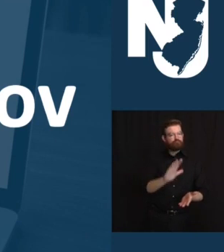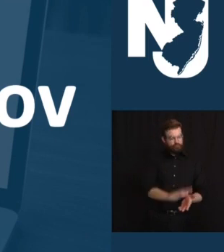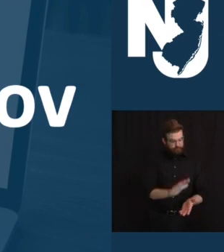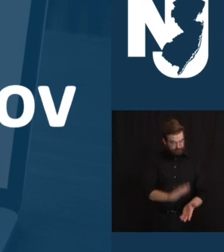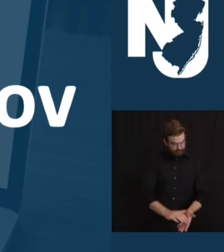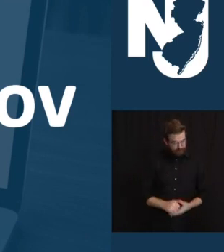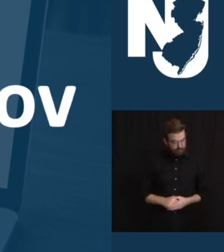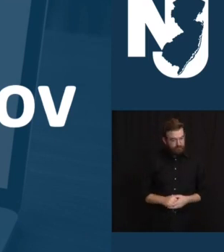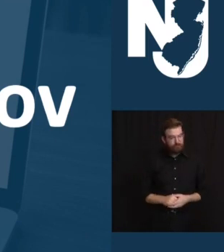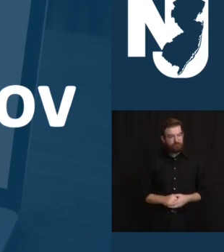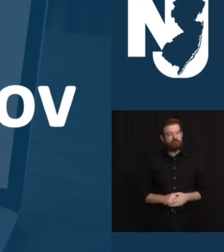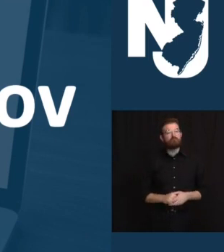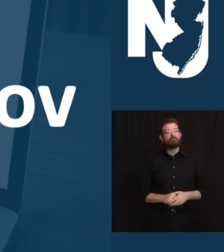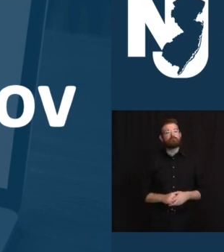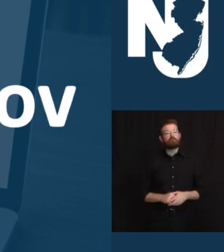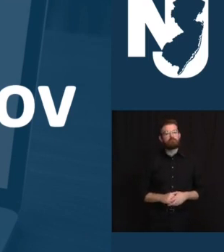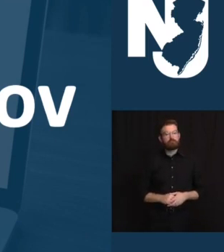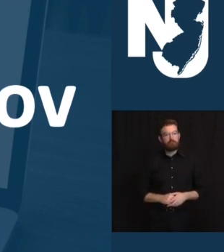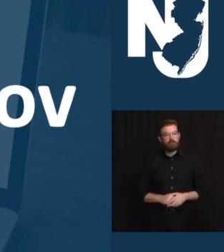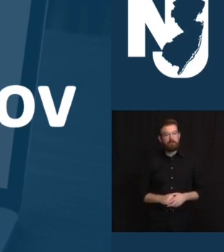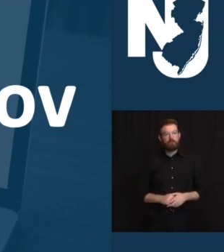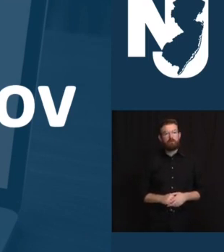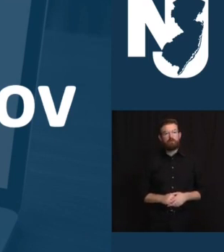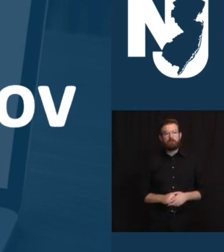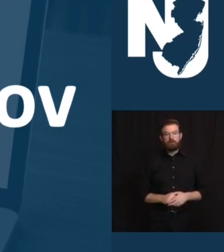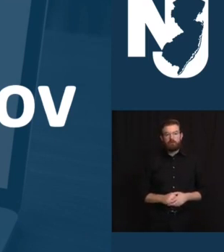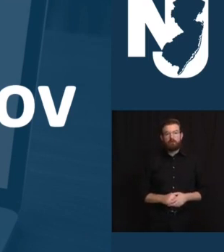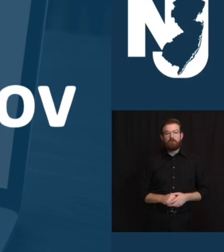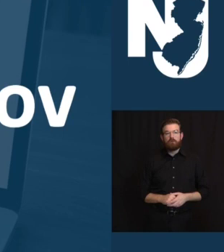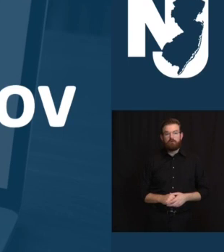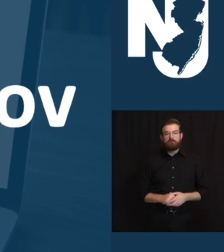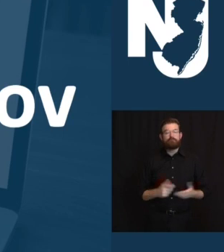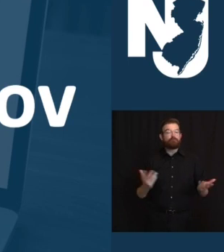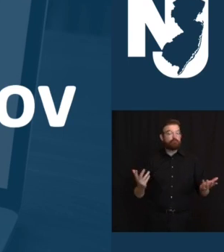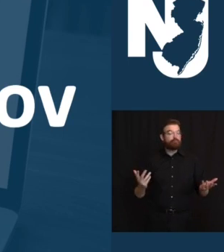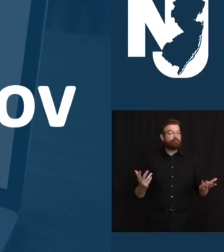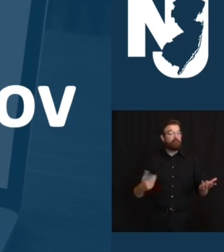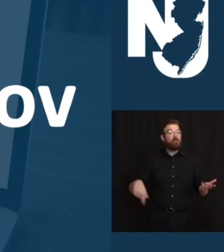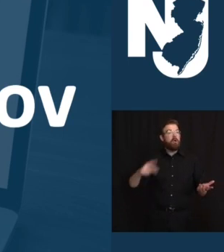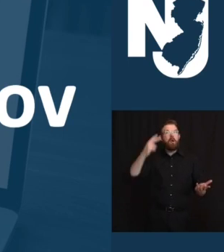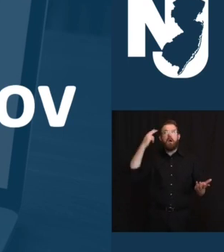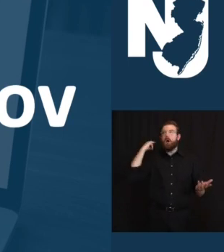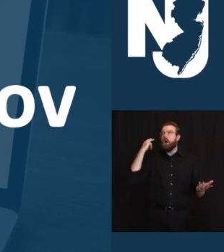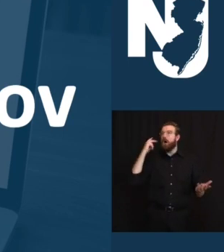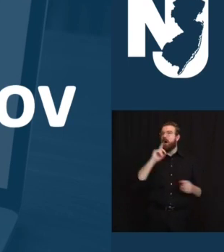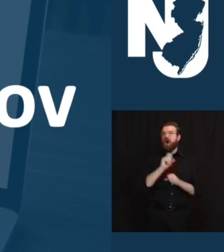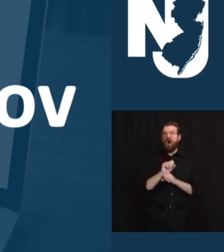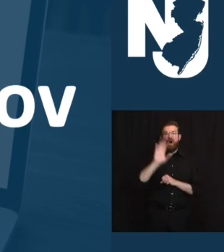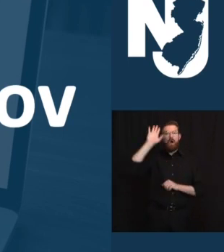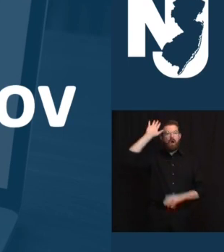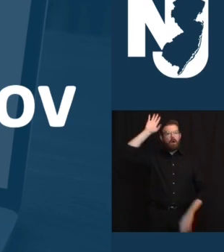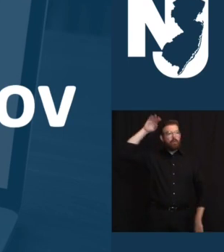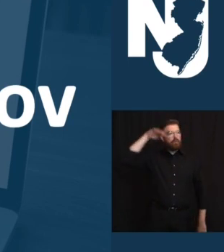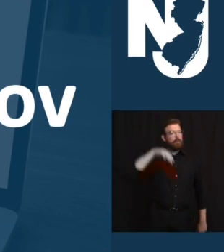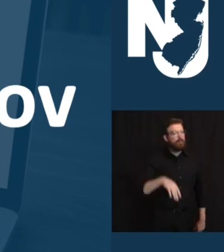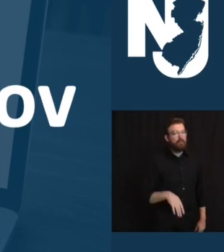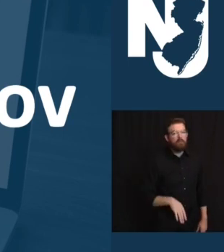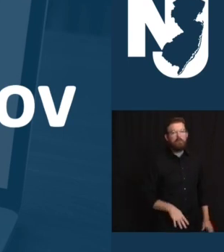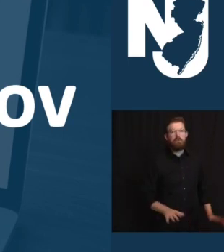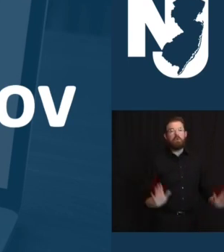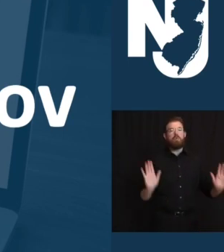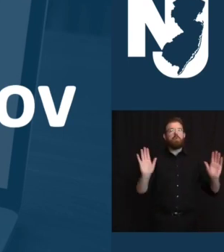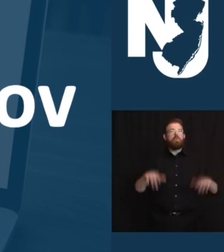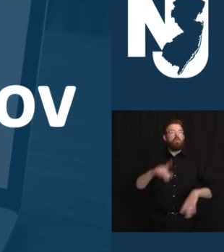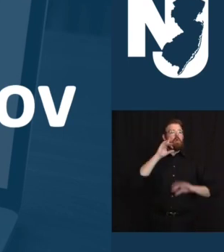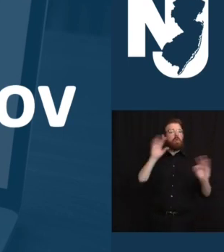at how far we've come and get complacent, but then I would ask you to only look at what is happening around the rest of the country. What we